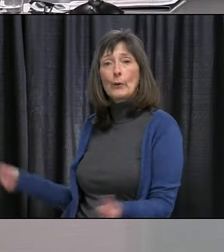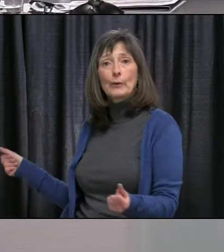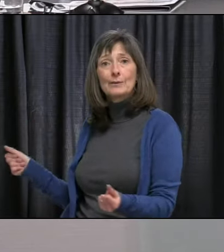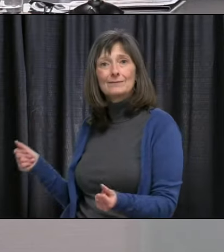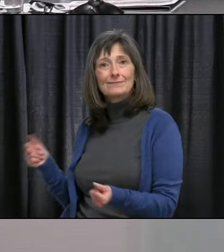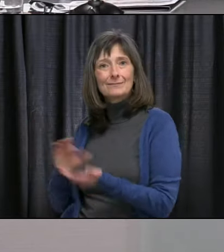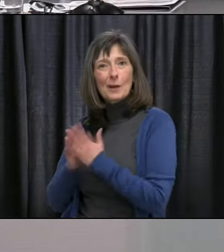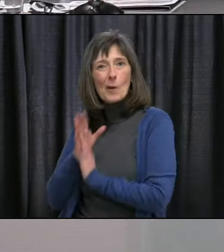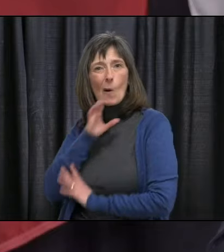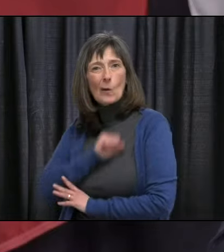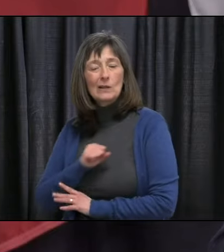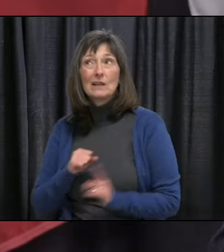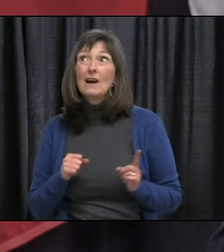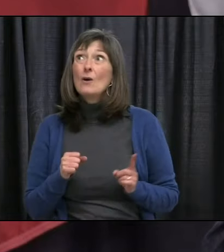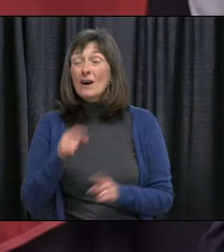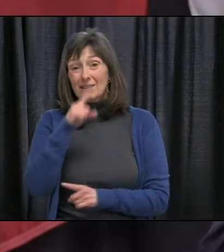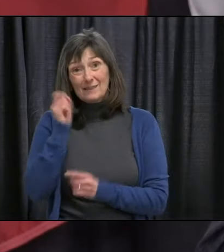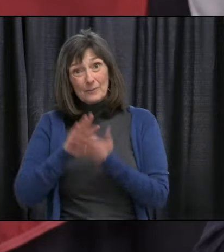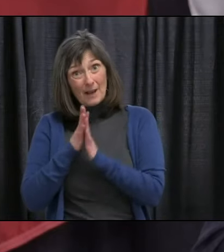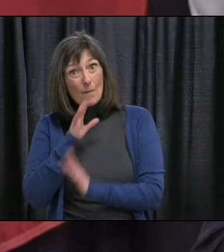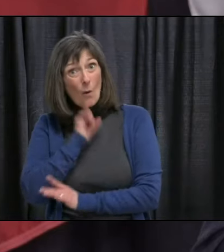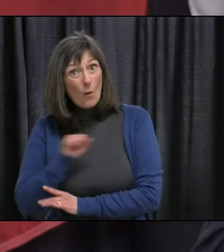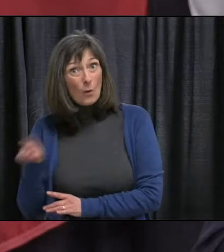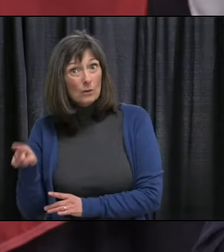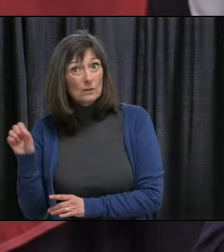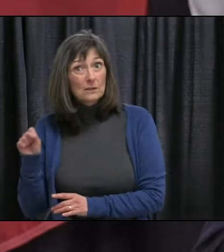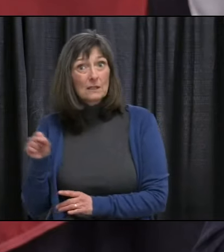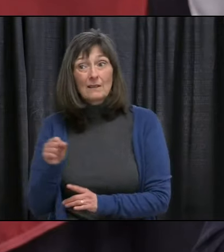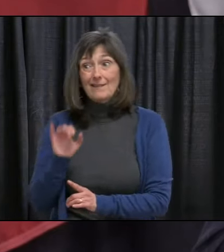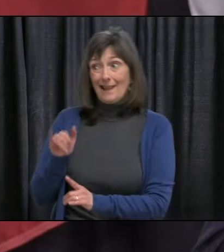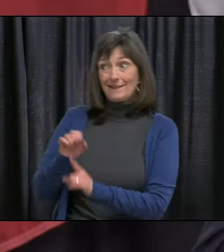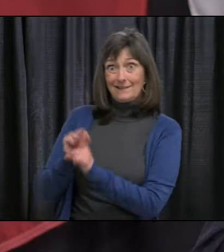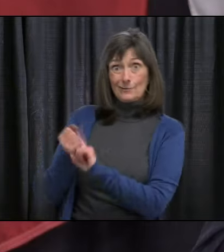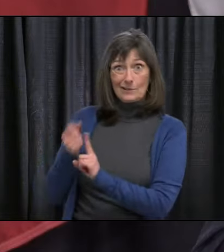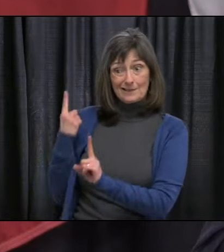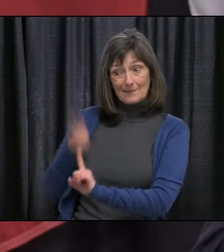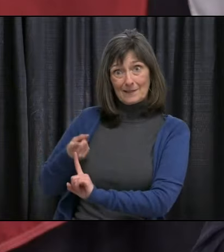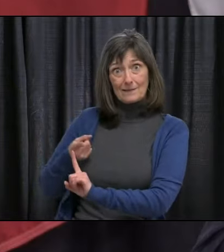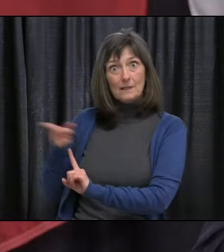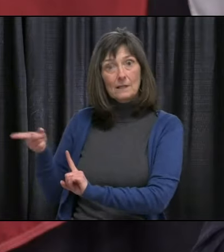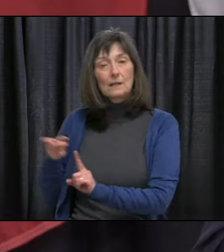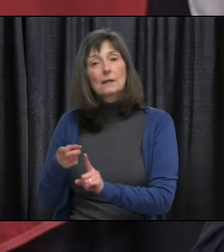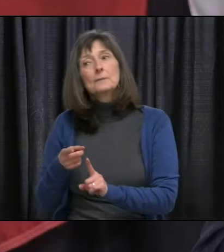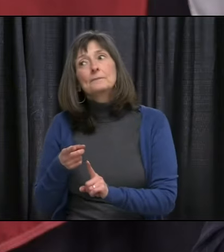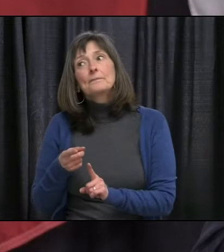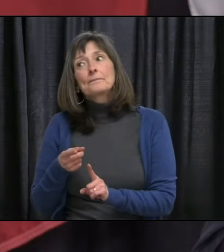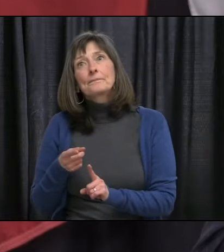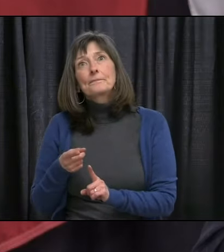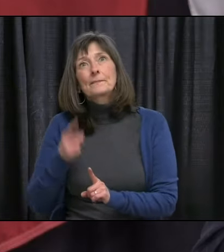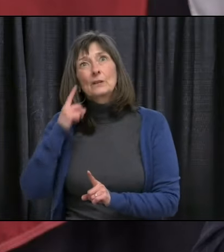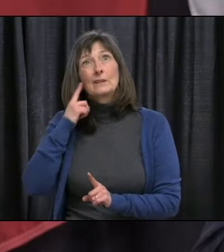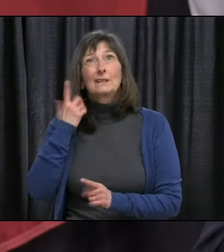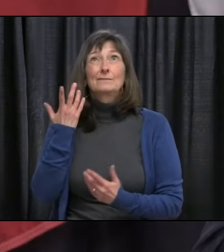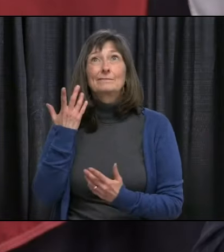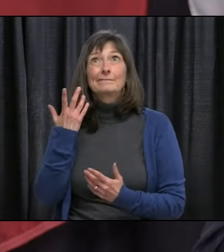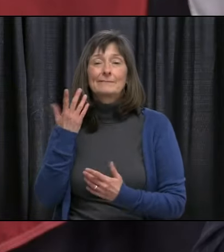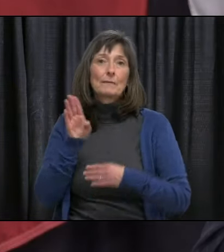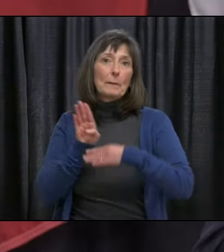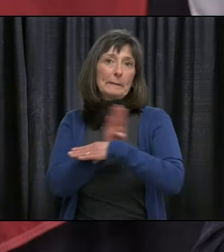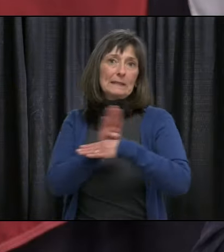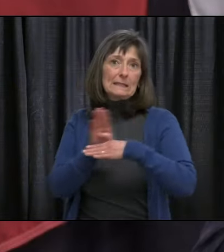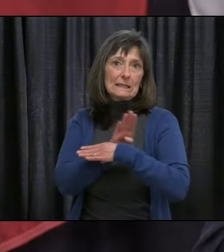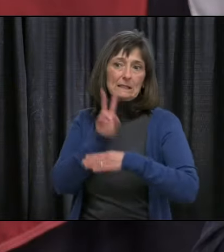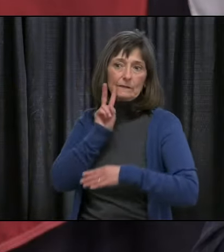from the expiry point of view, I think what needed to happen in that particular case, I mean, is when you think about this from a business point of view,